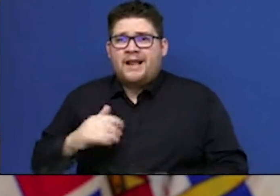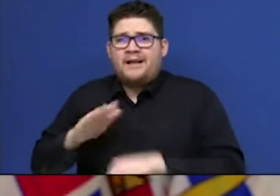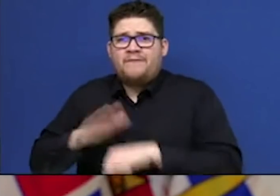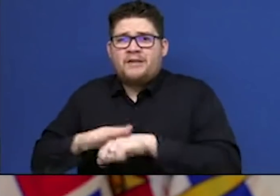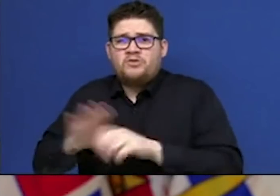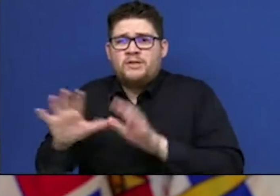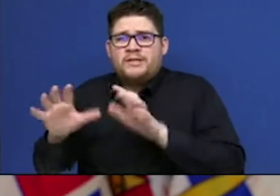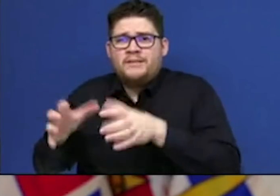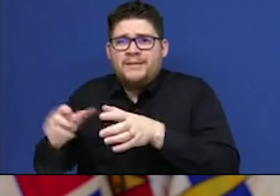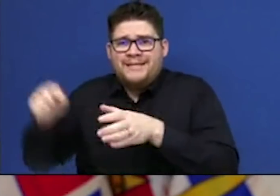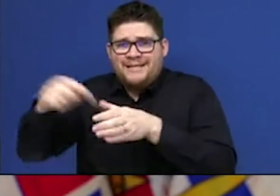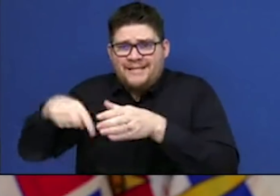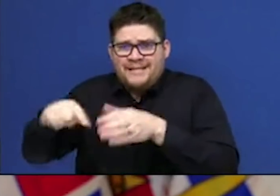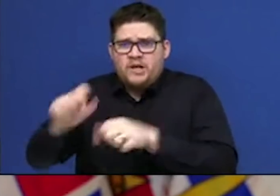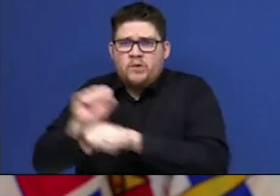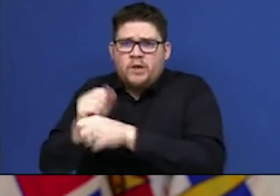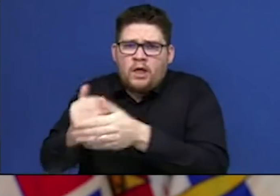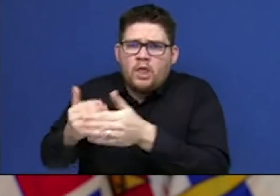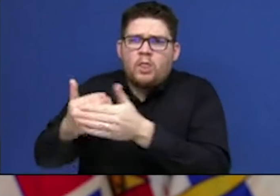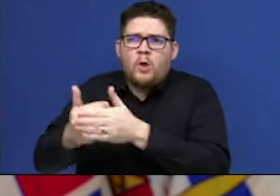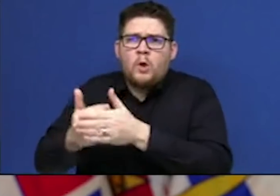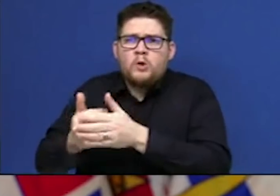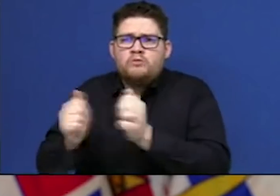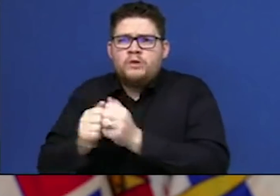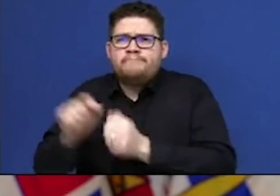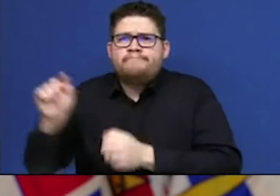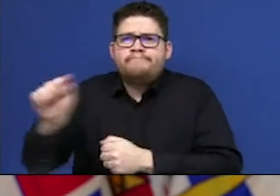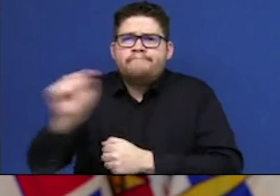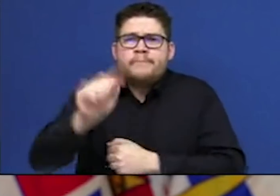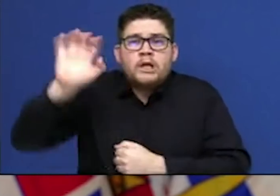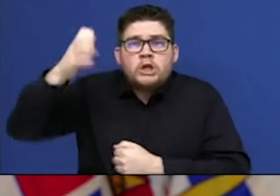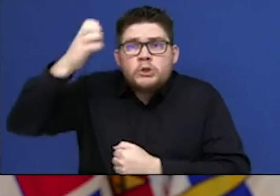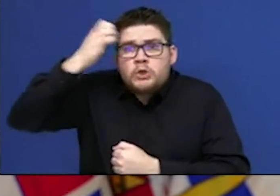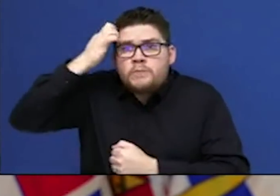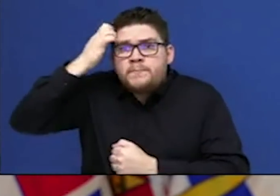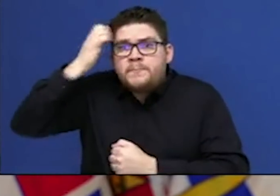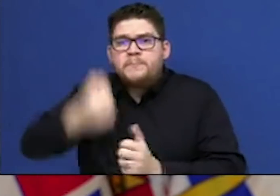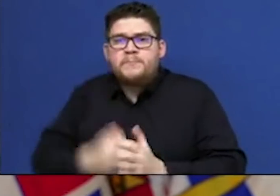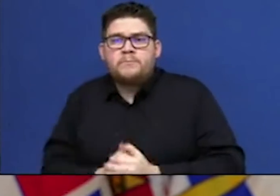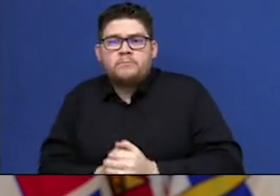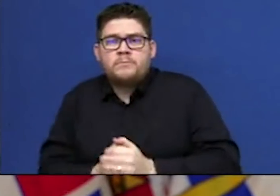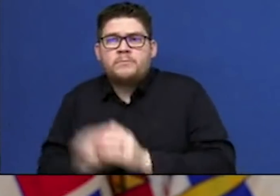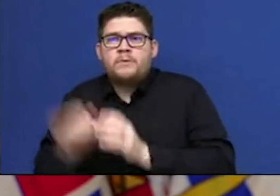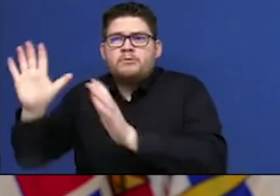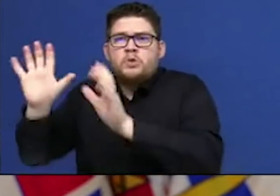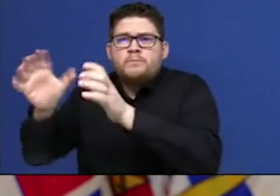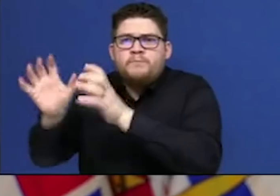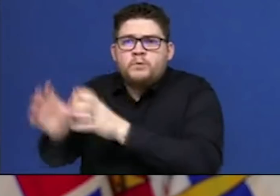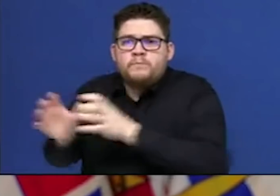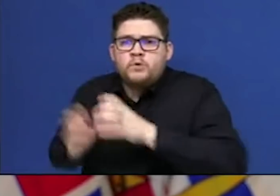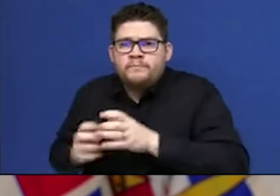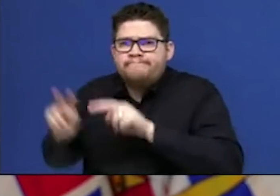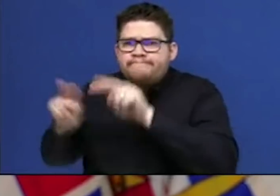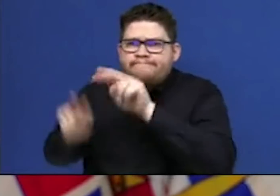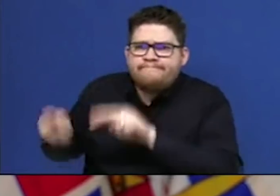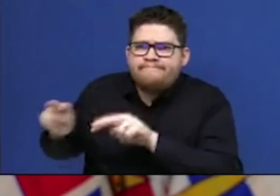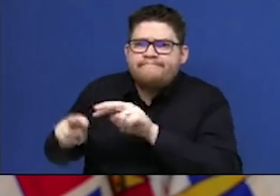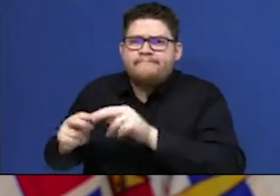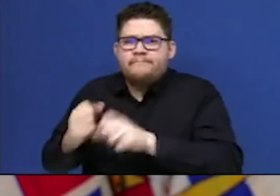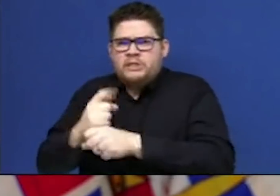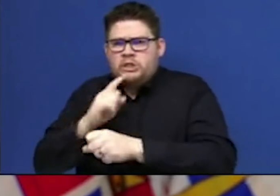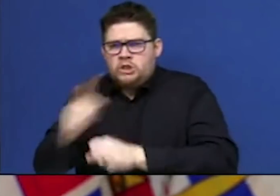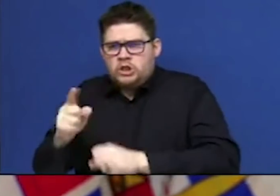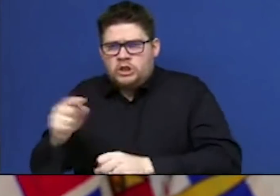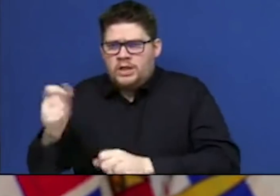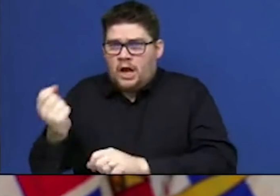what this means in those countries and if there are implications for people here in British Columbia. This